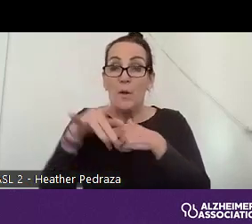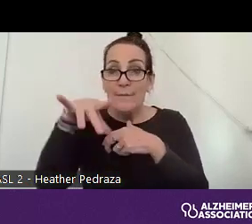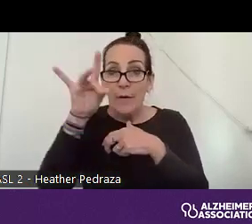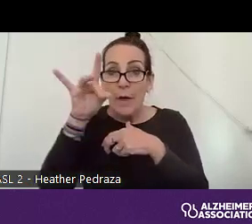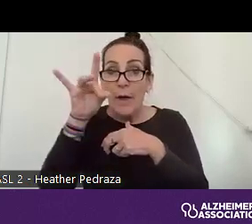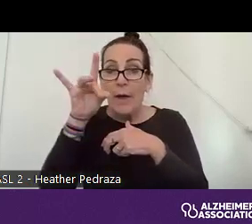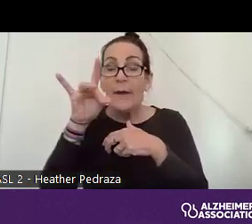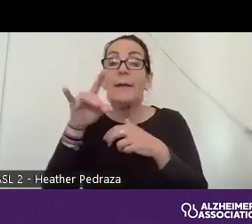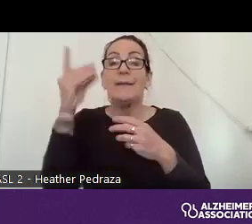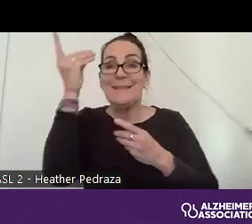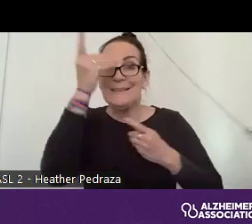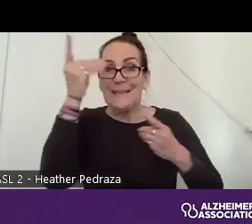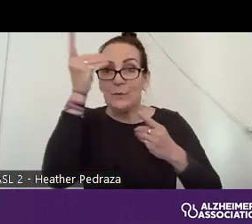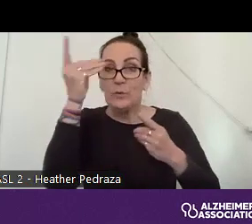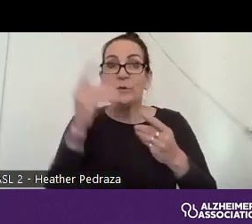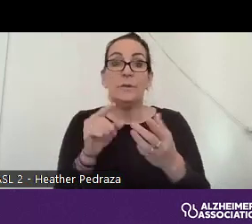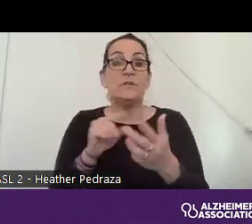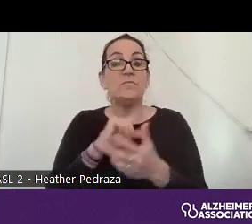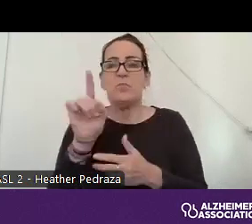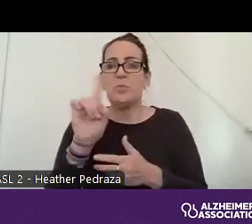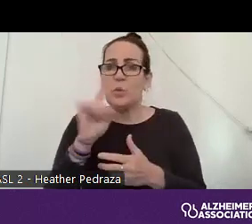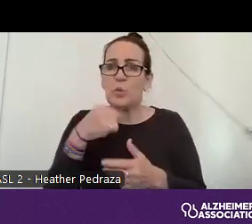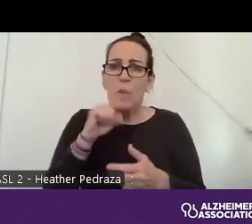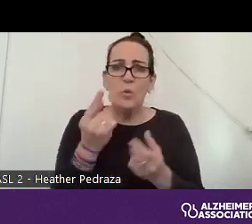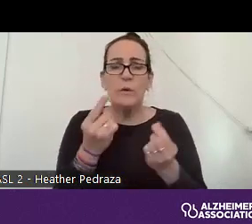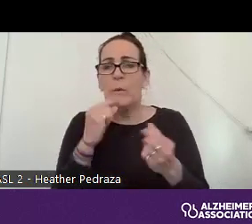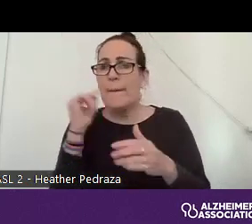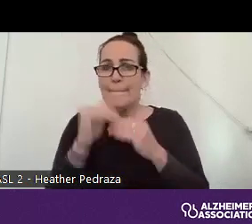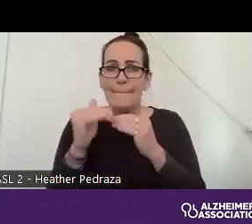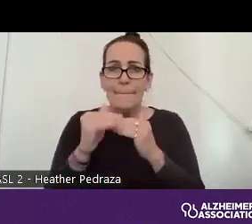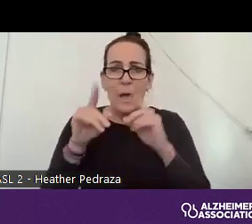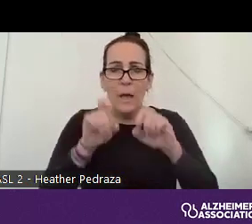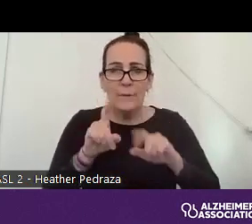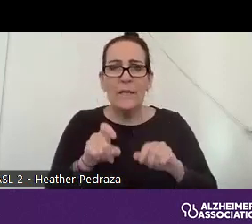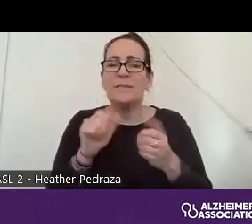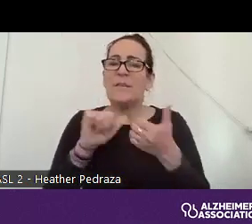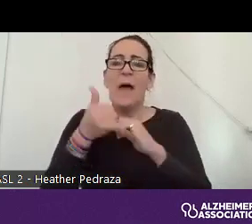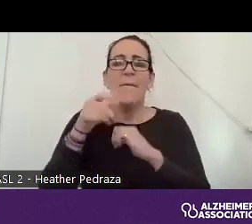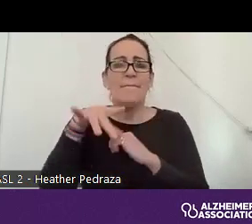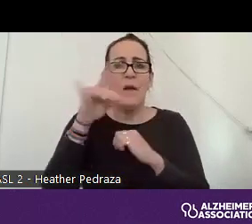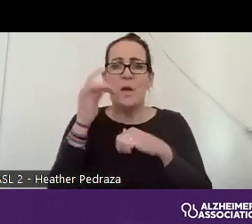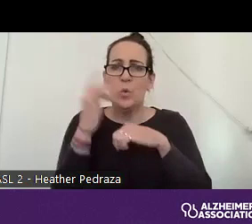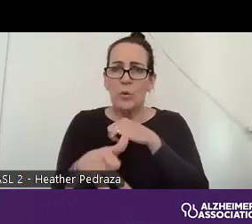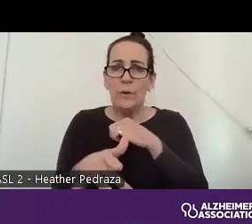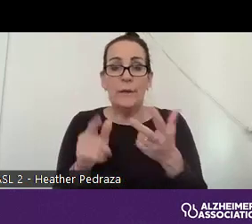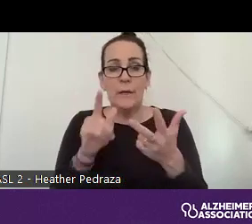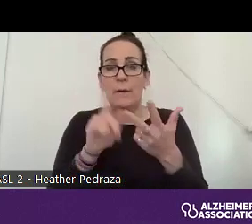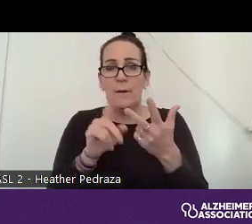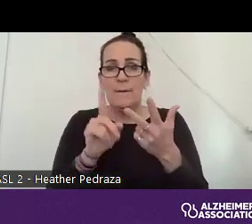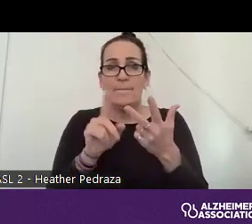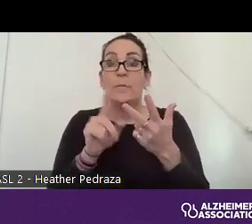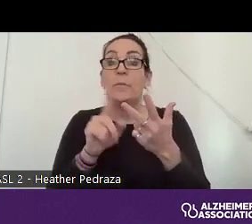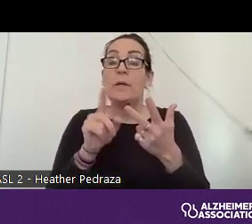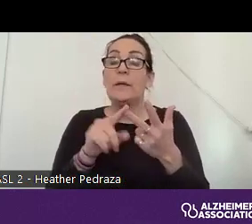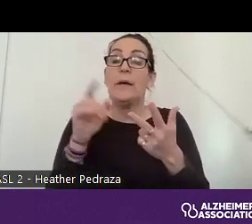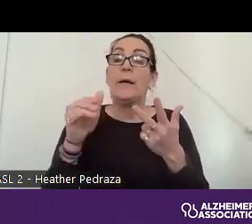on where we are with blood tests and that form of early detection. And then also go into a little bit of